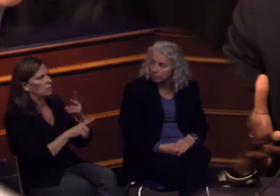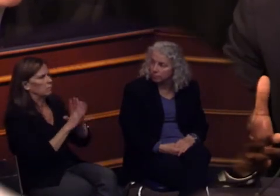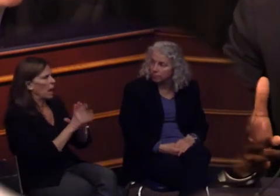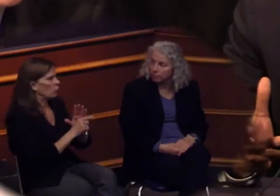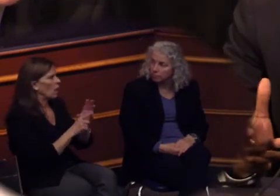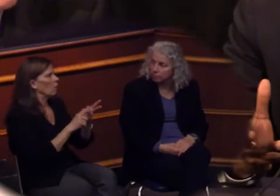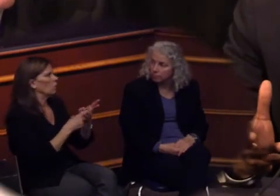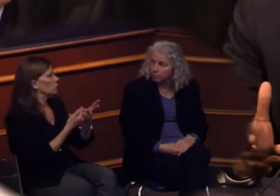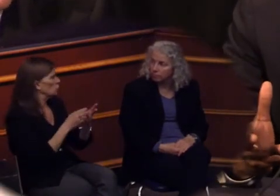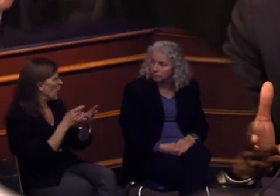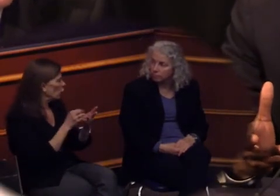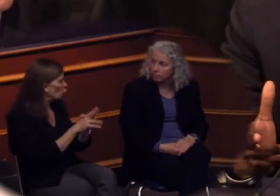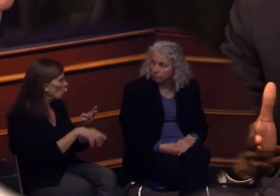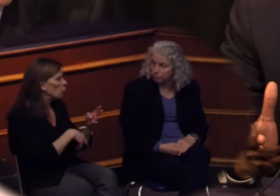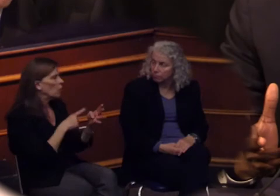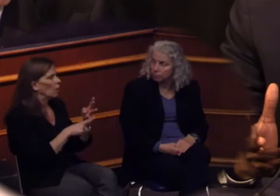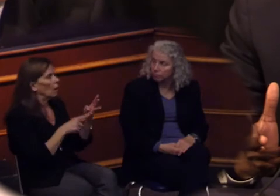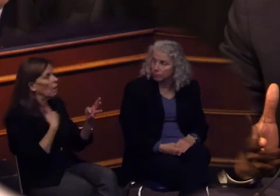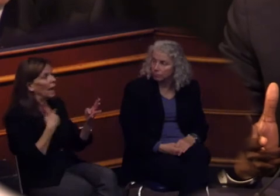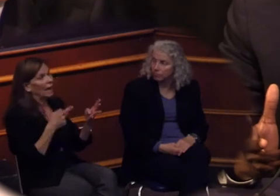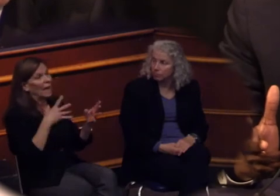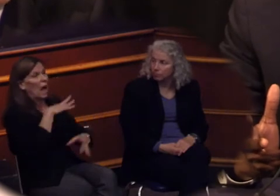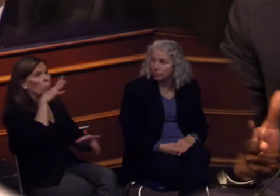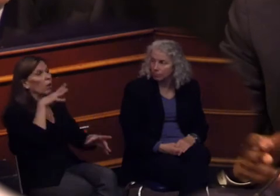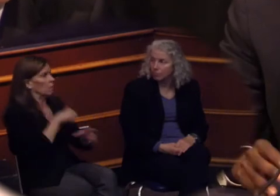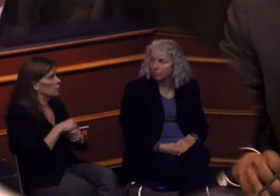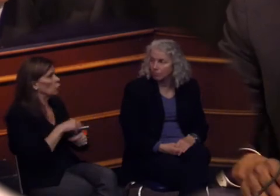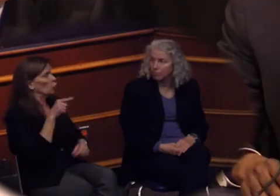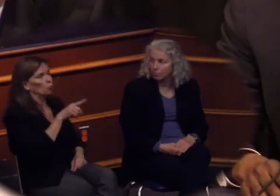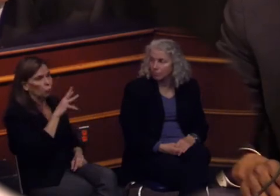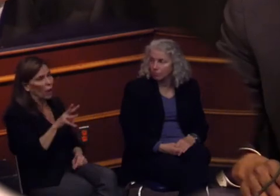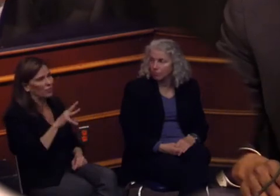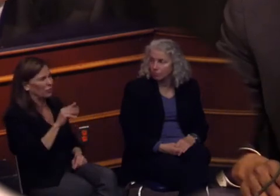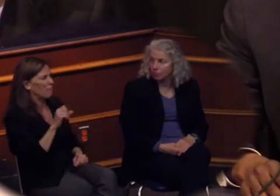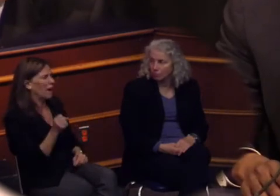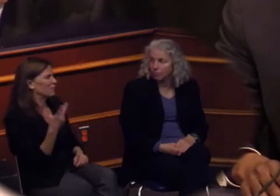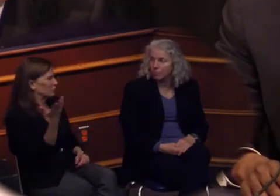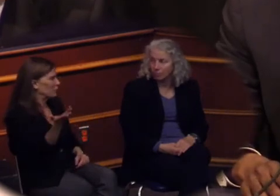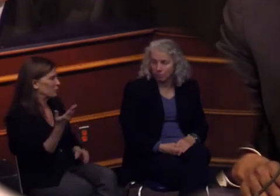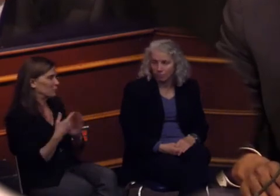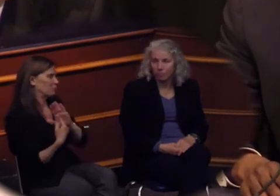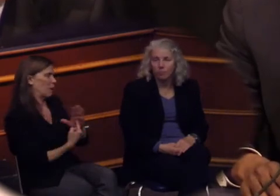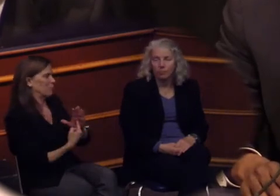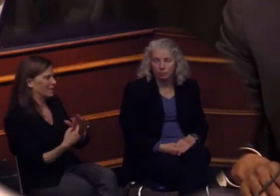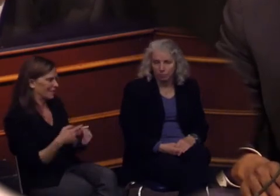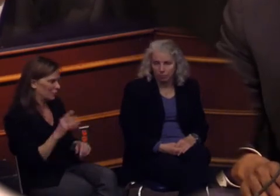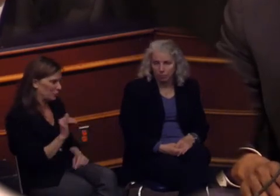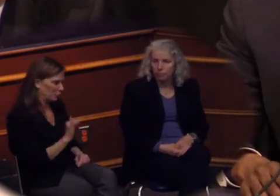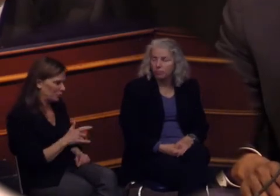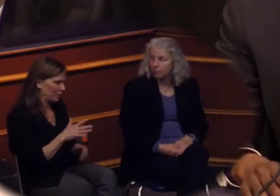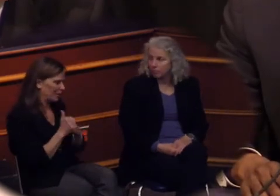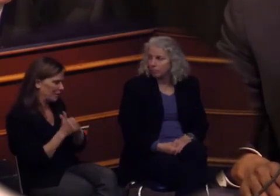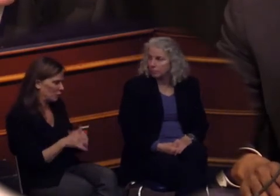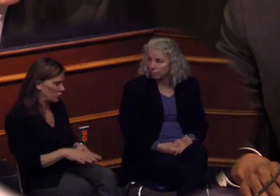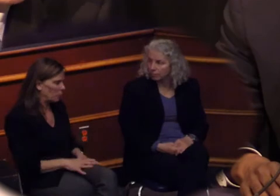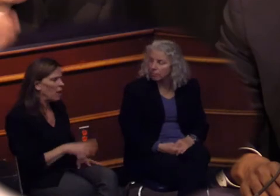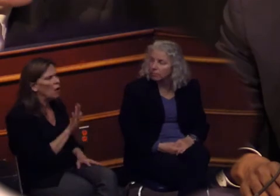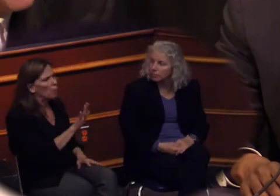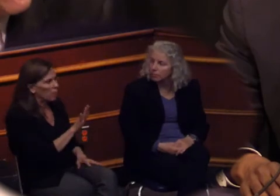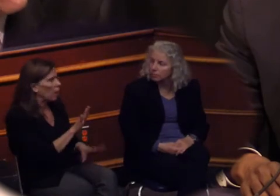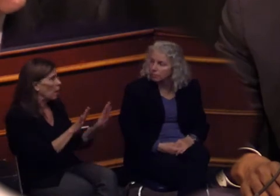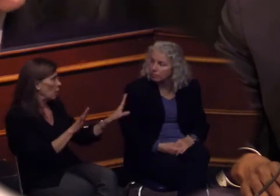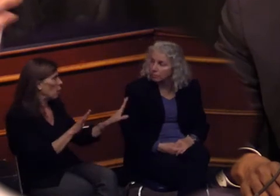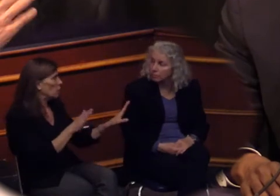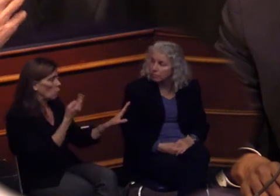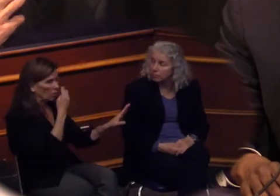geography. I would have Western Massachusetts representation as well and leadership. But I also want to say something about